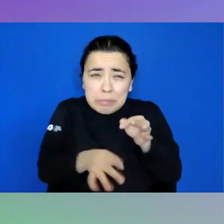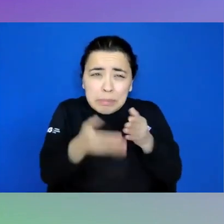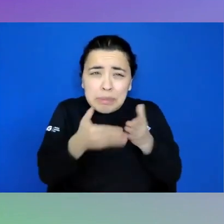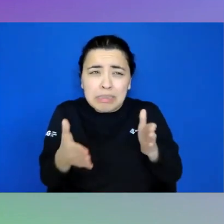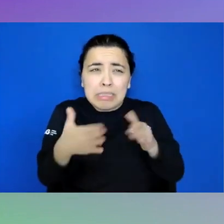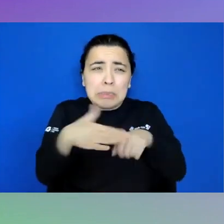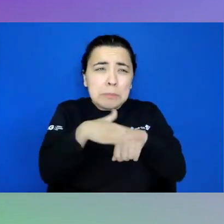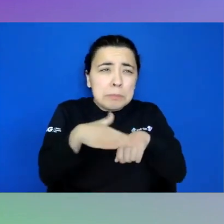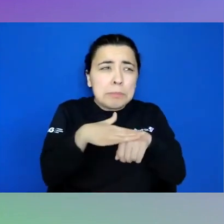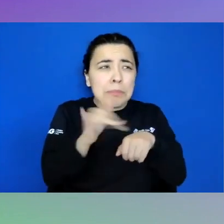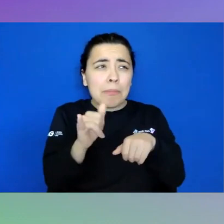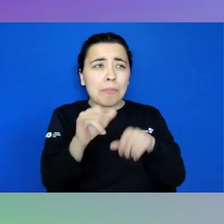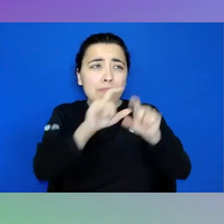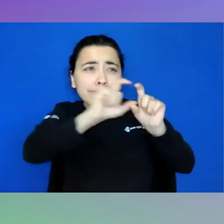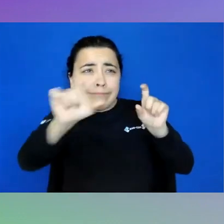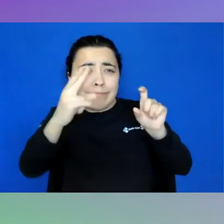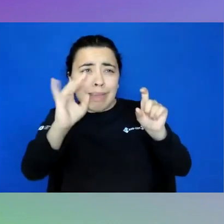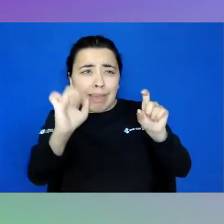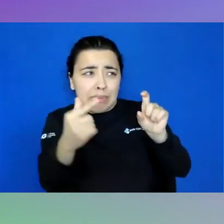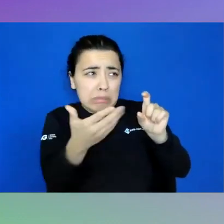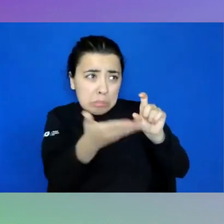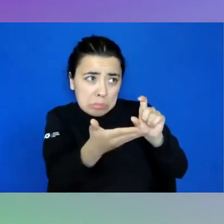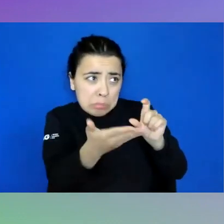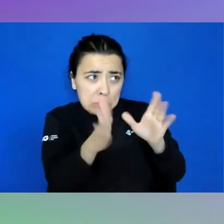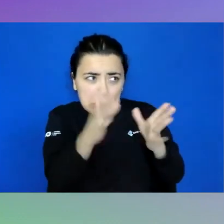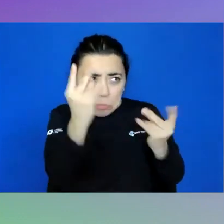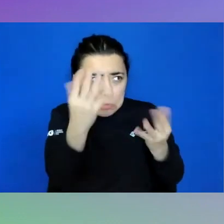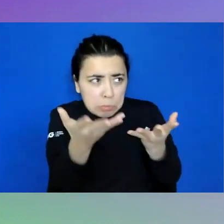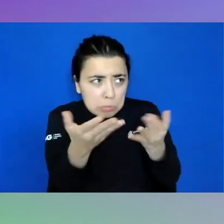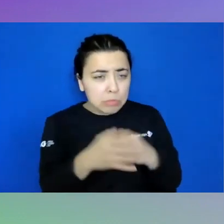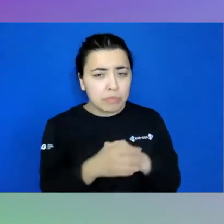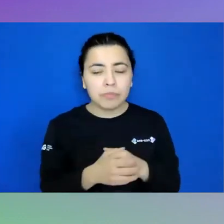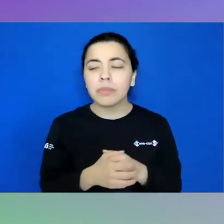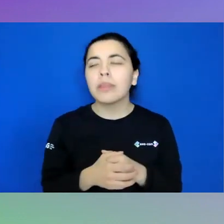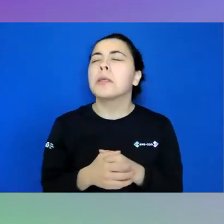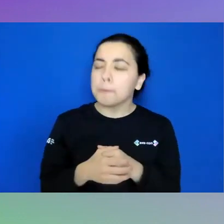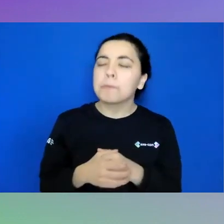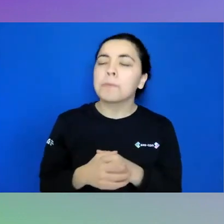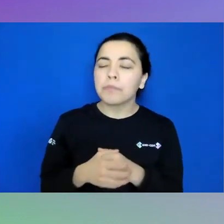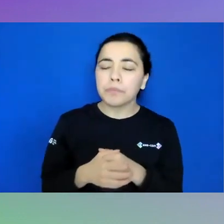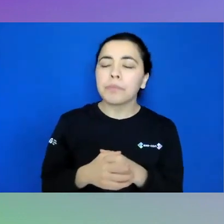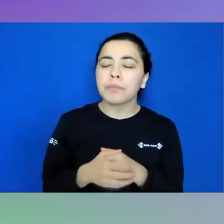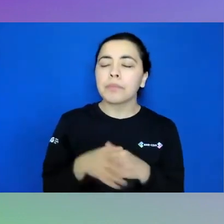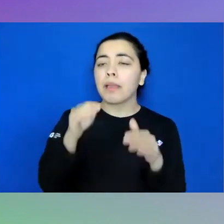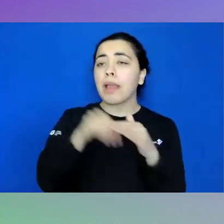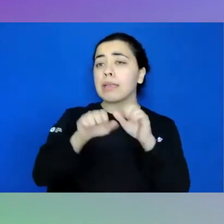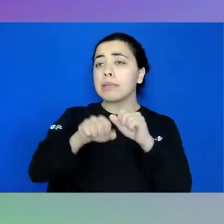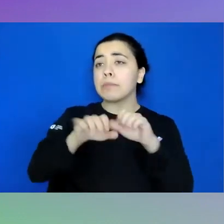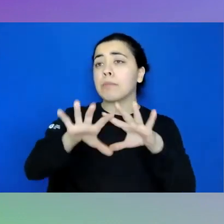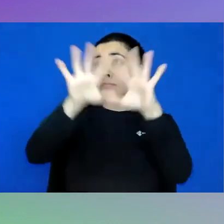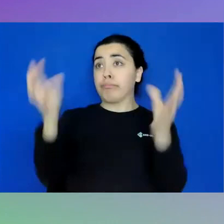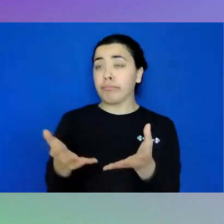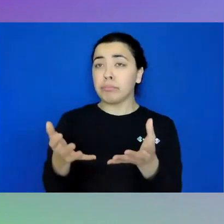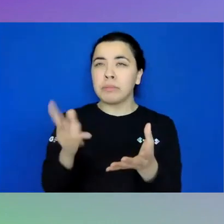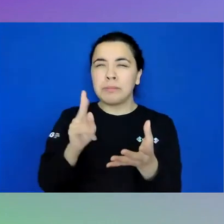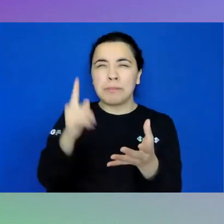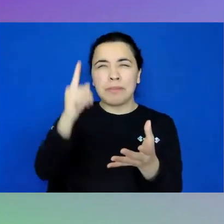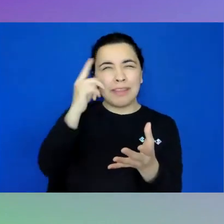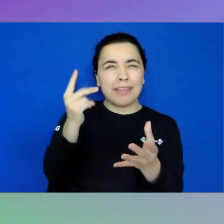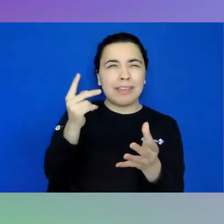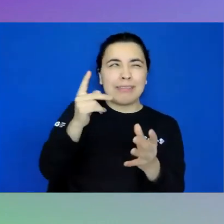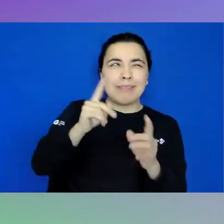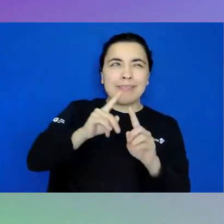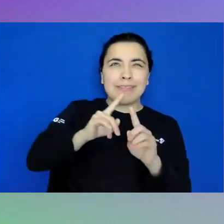So I think there are a couple of different schools of thought in the accessibility world. I've practiced both methods,